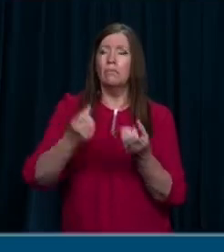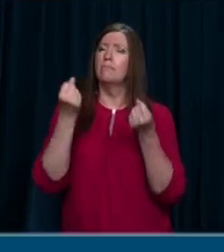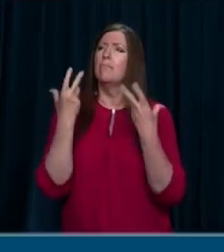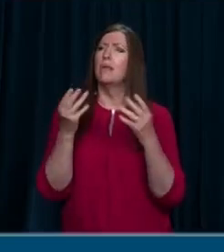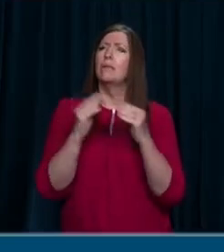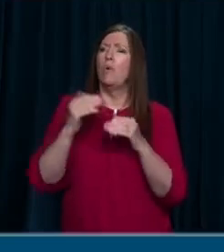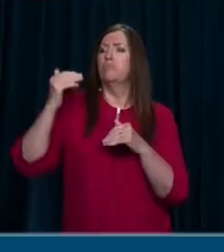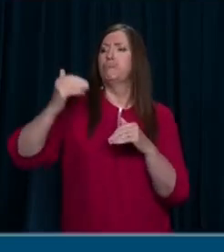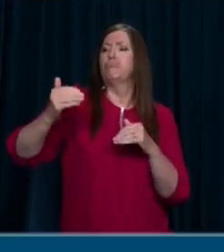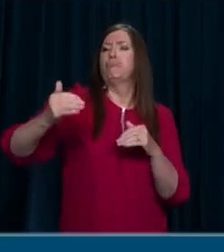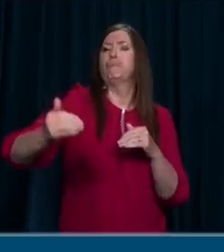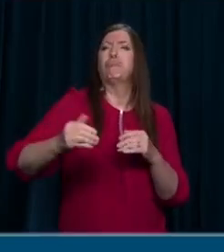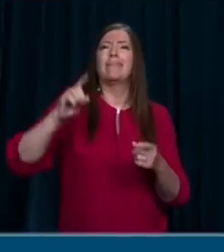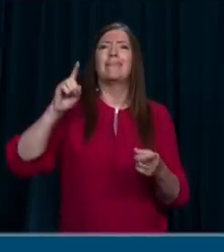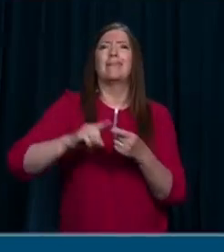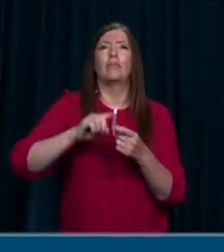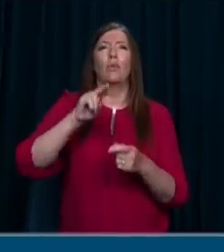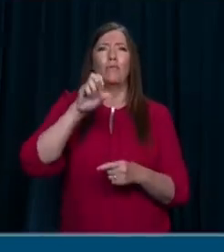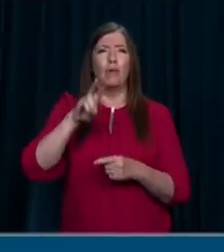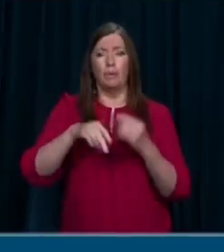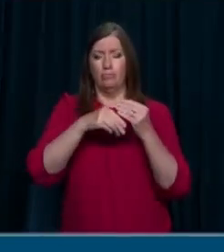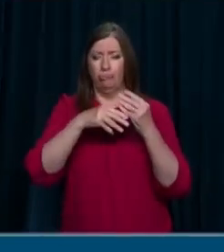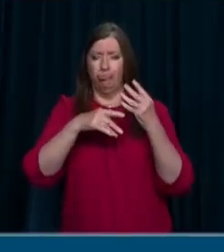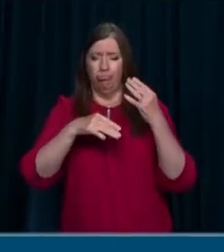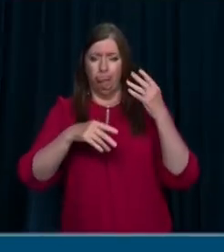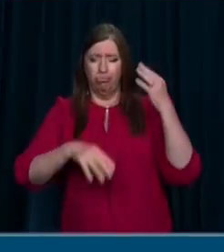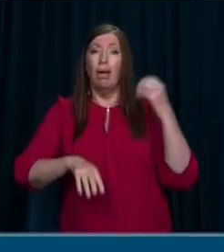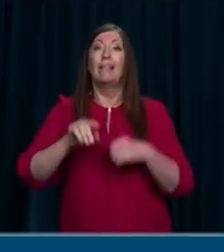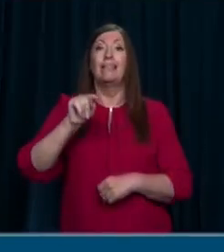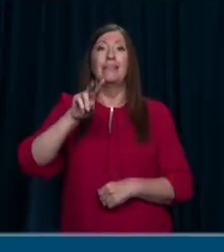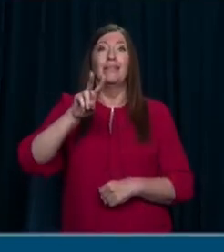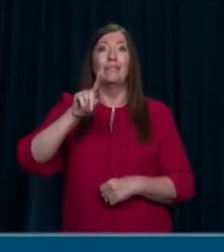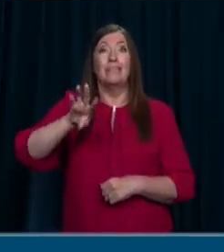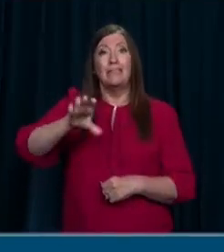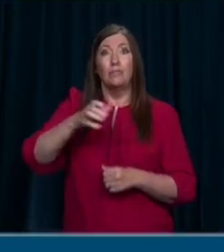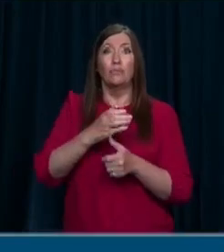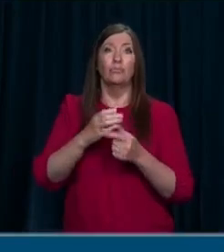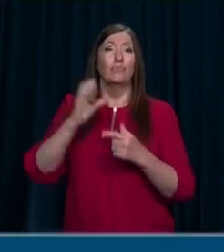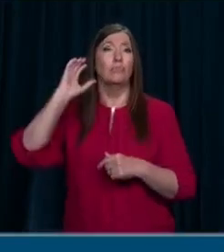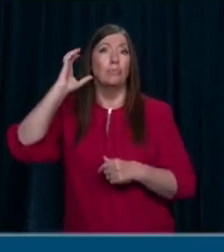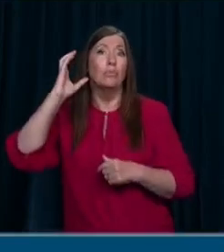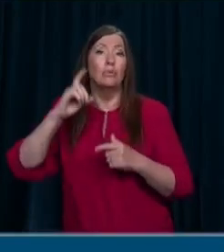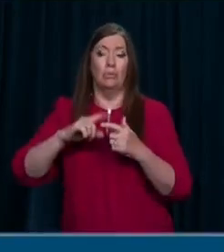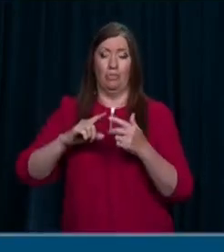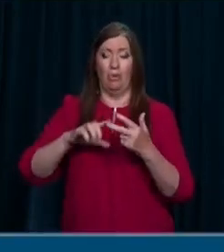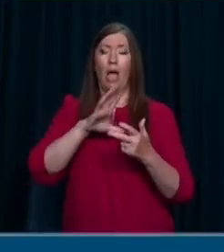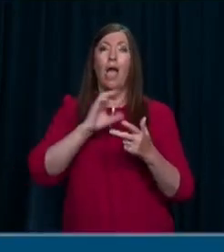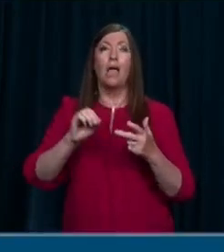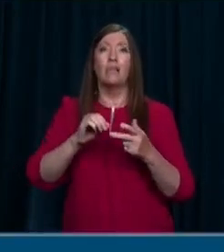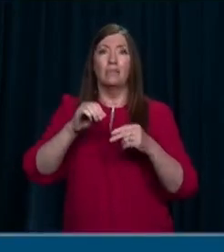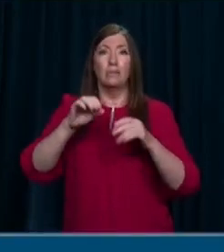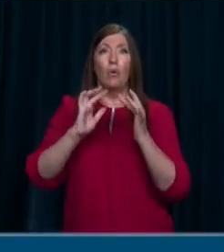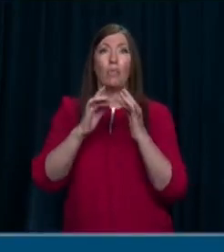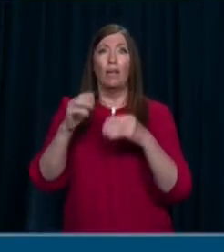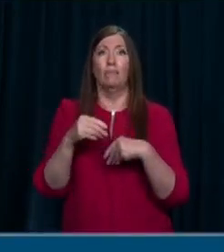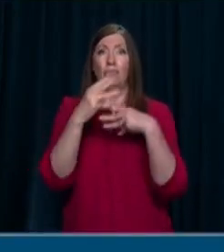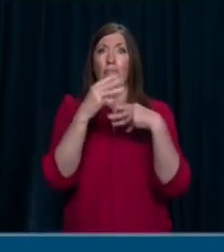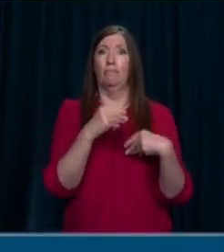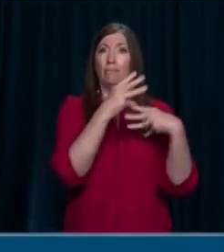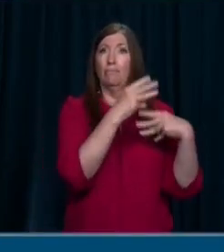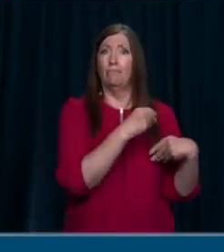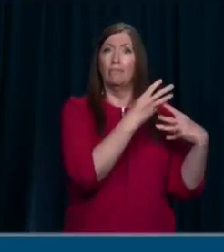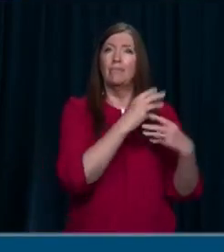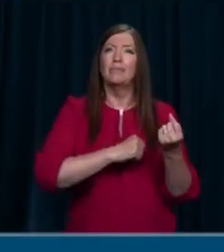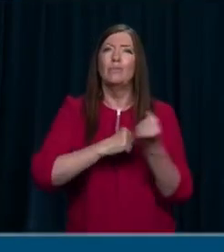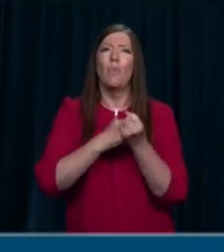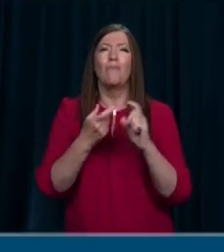and November will air on a long list of local TV stations, radio stations, and digital platforms, including support from